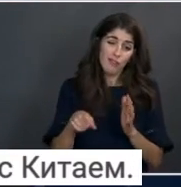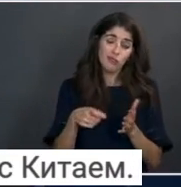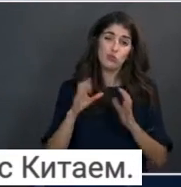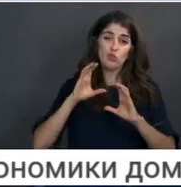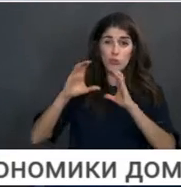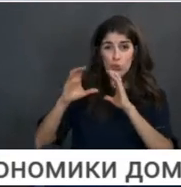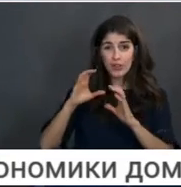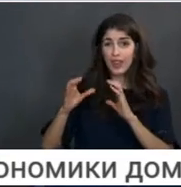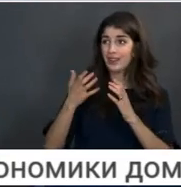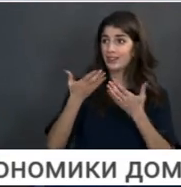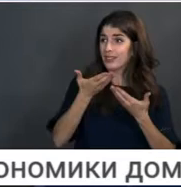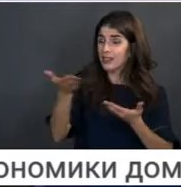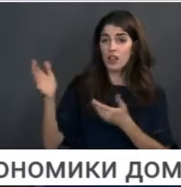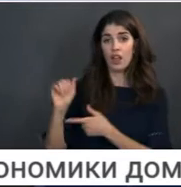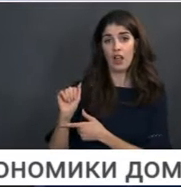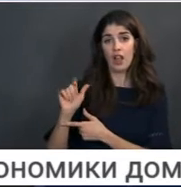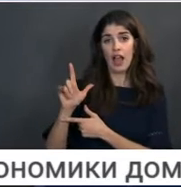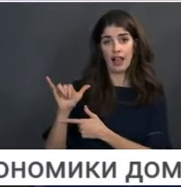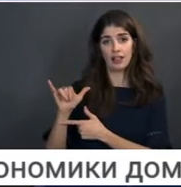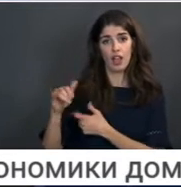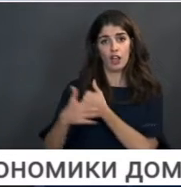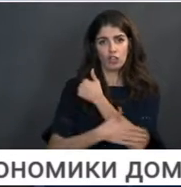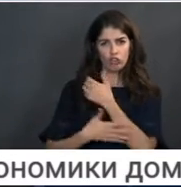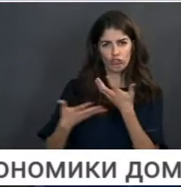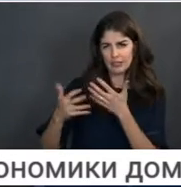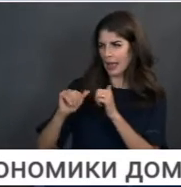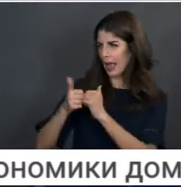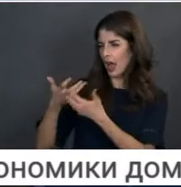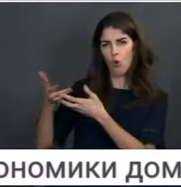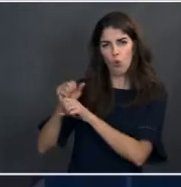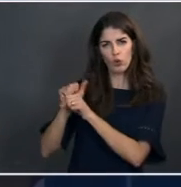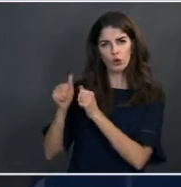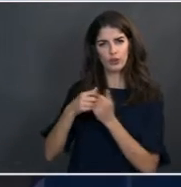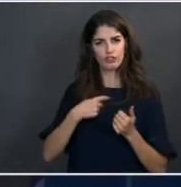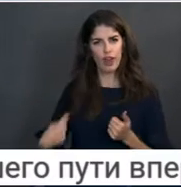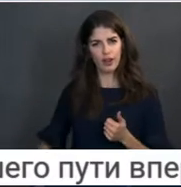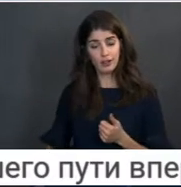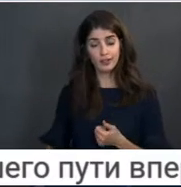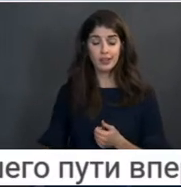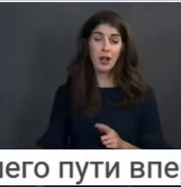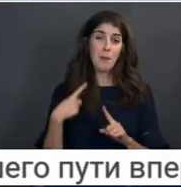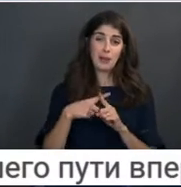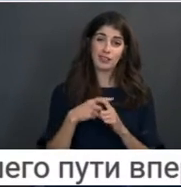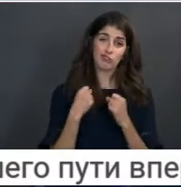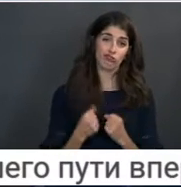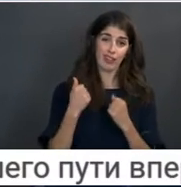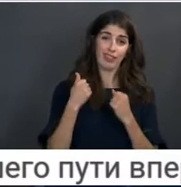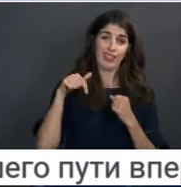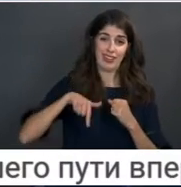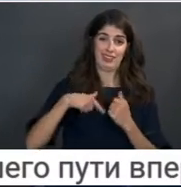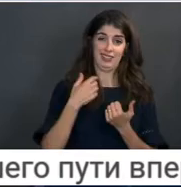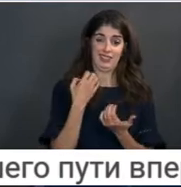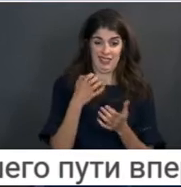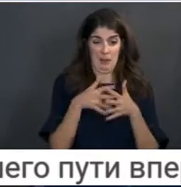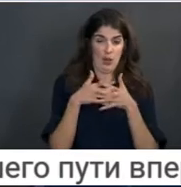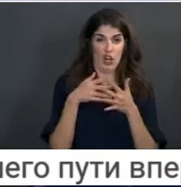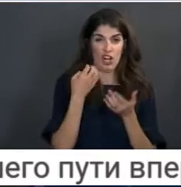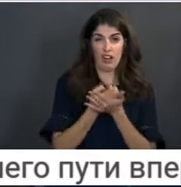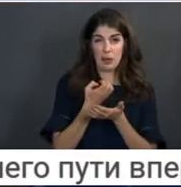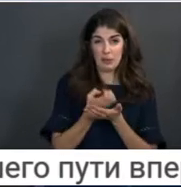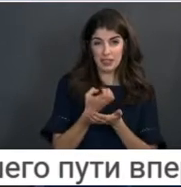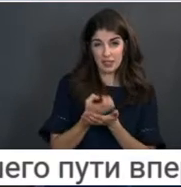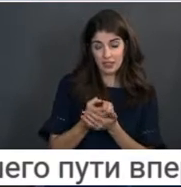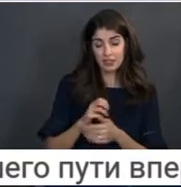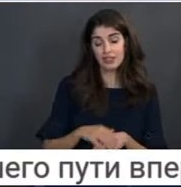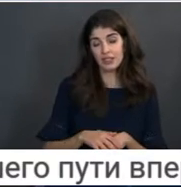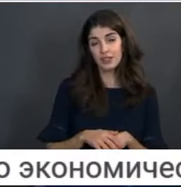with China. It means strengthening our economy at home. And it means, determining